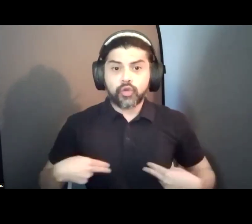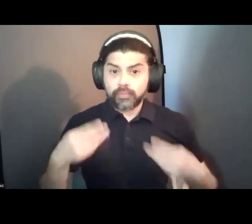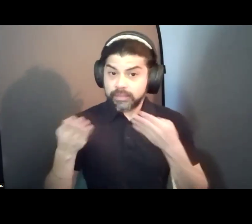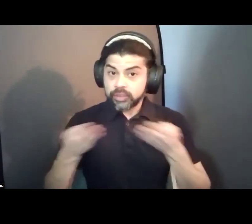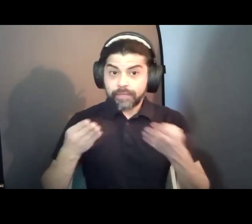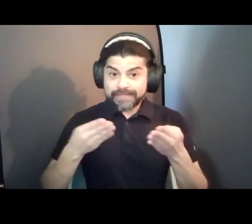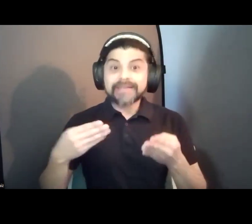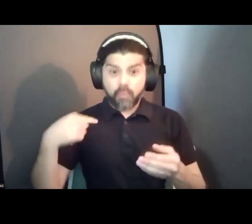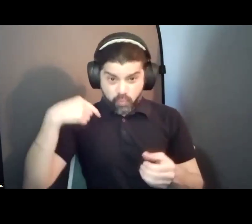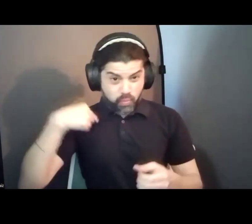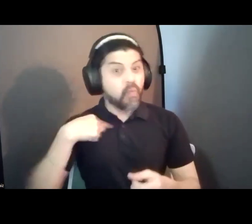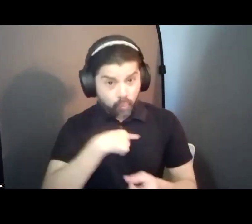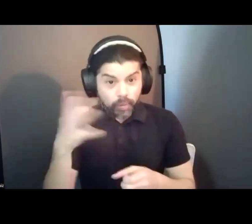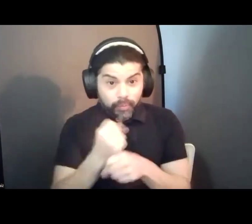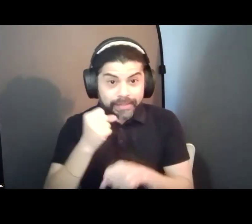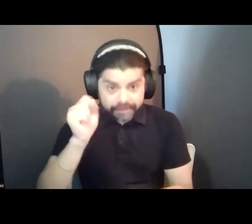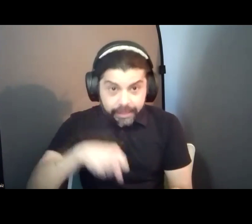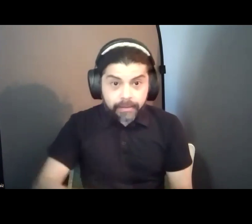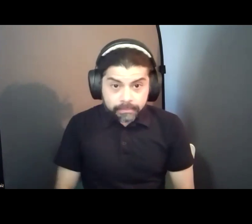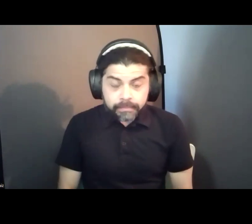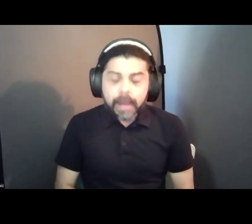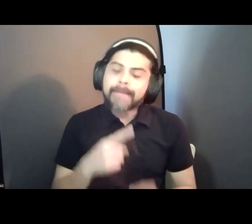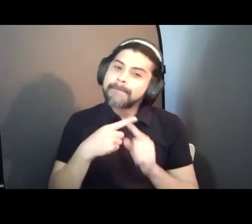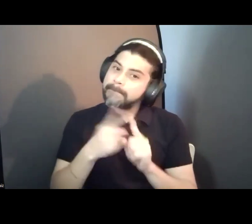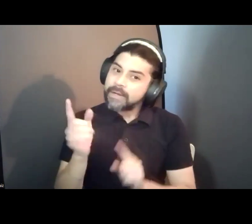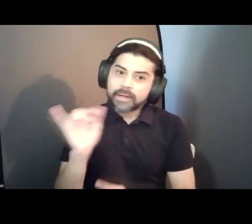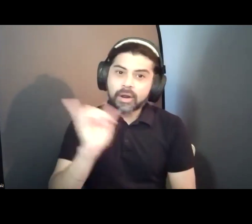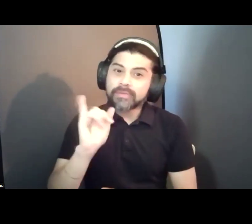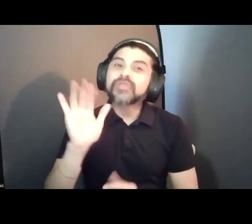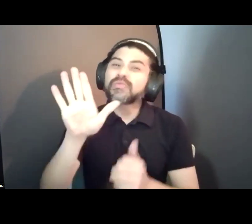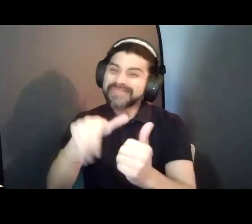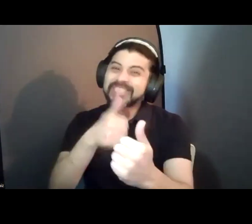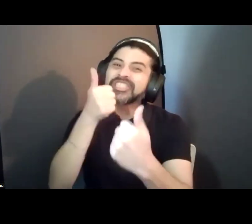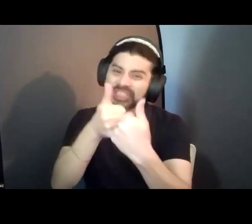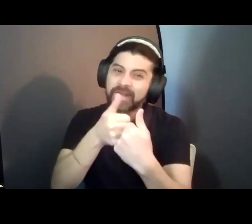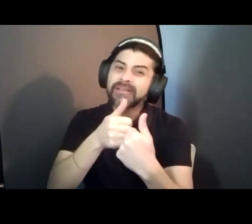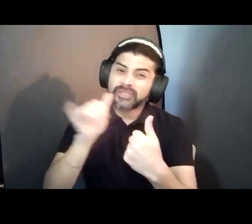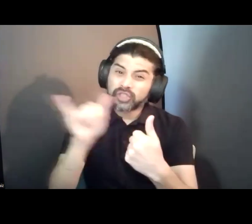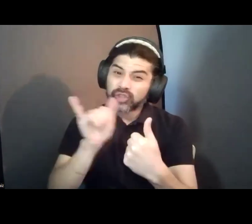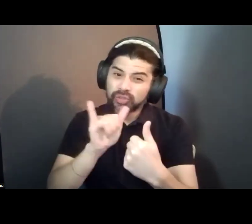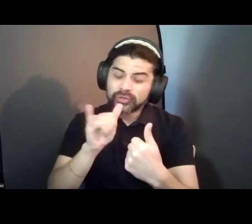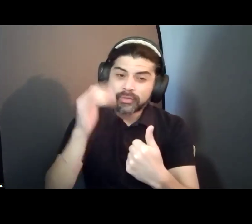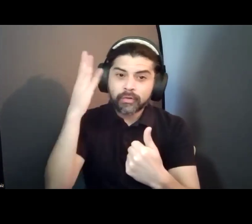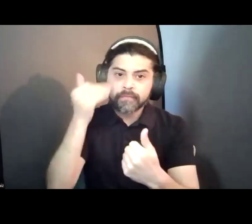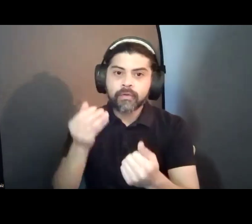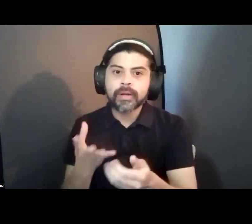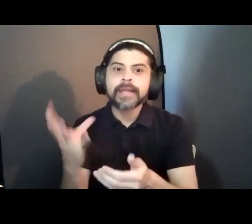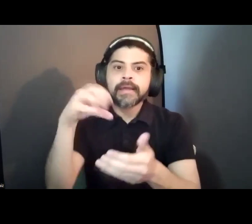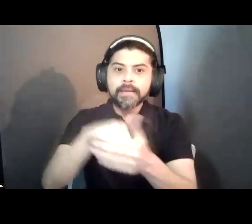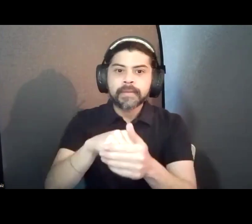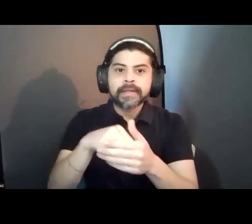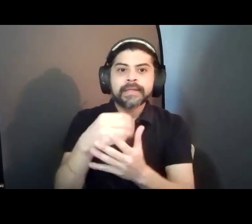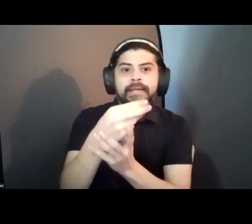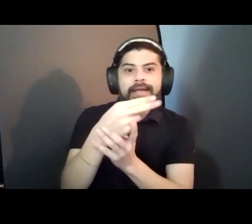But we also have a real challenge in front of us in terms of the implementation of the provisions of H.R.